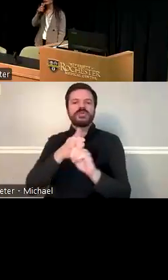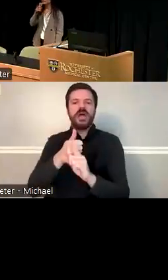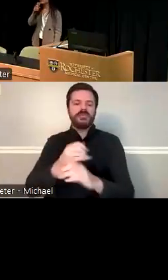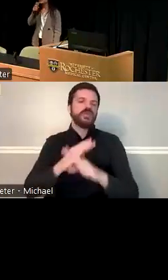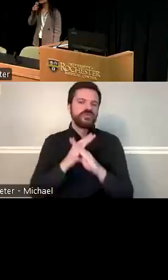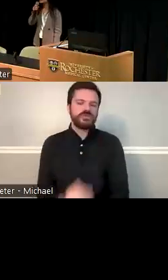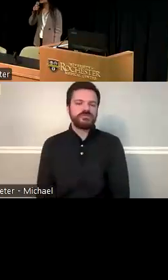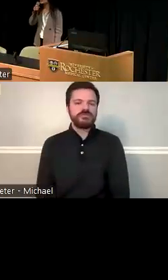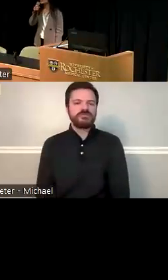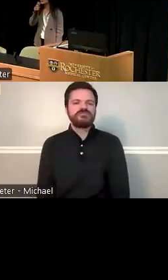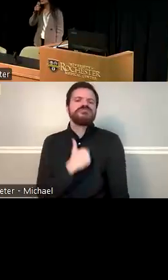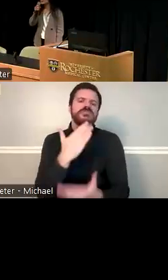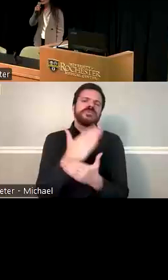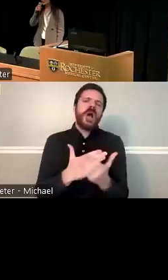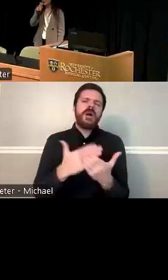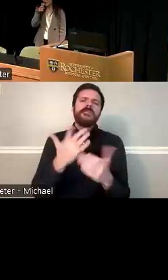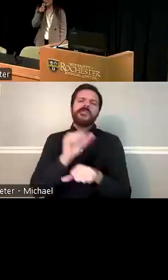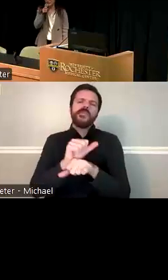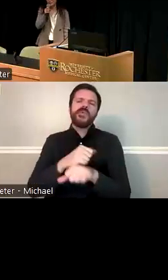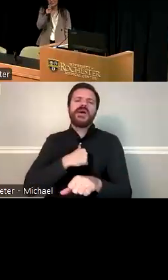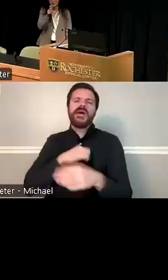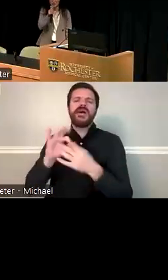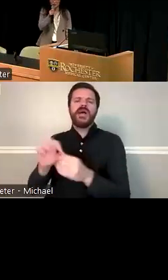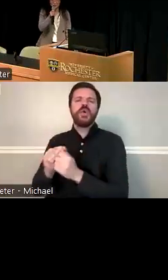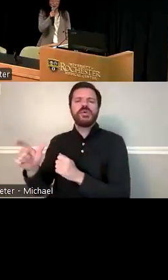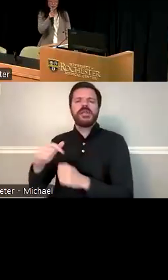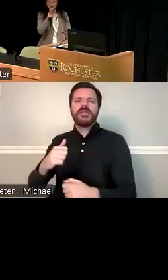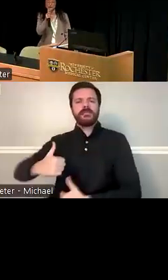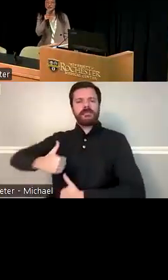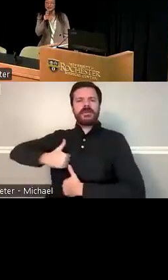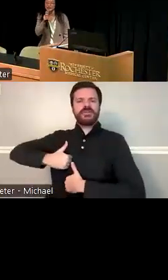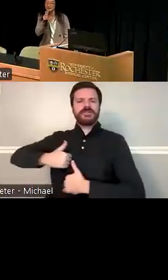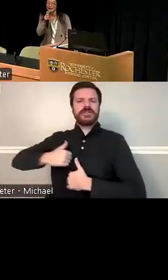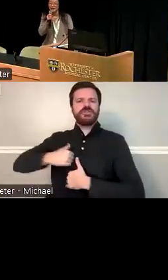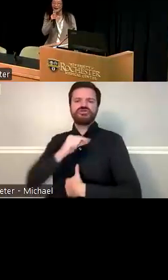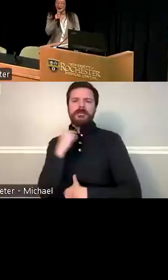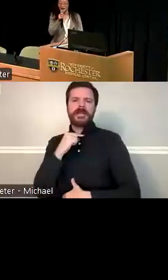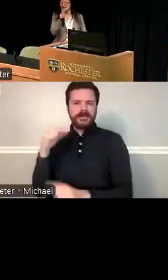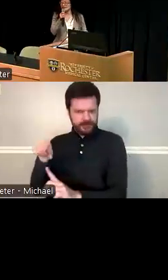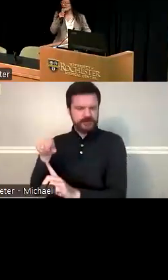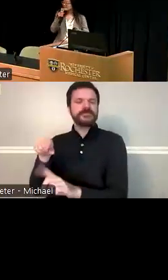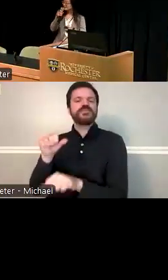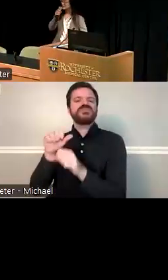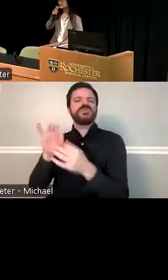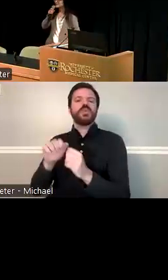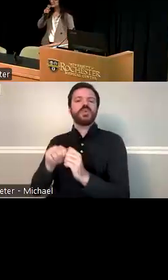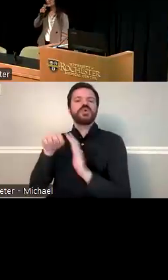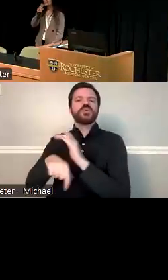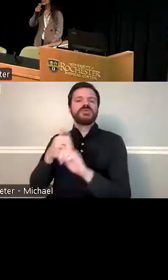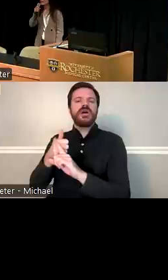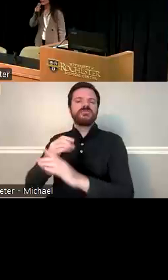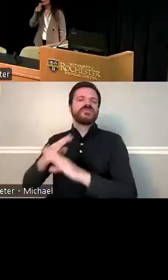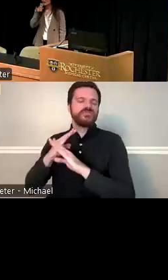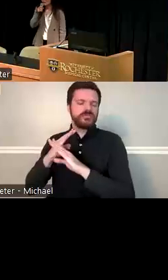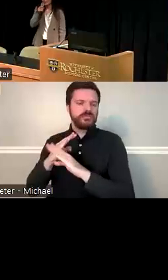share some works that I've done with the military chaplains when it comes to suicide prevention. As Dr. Silverstein